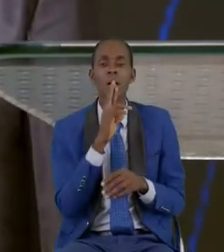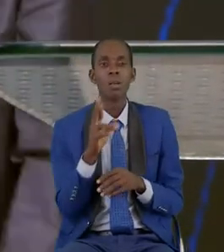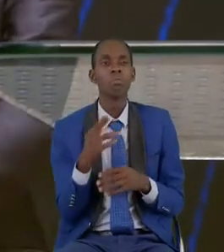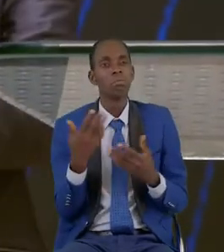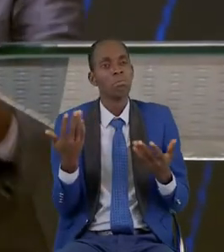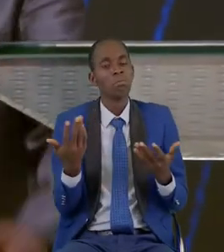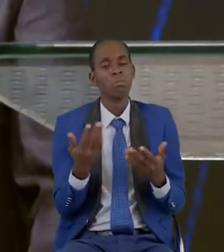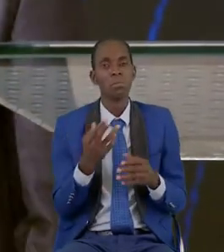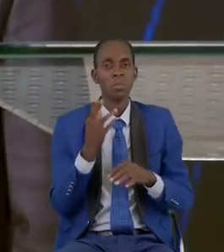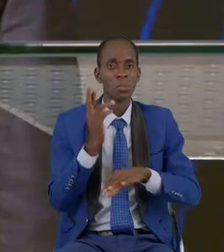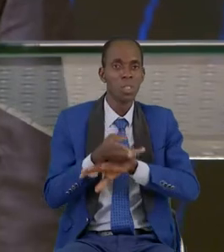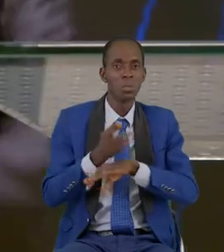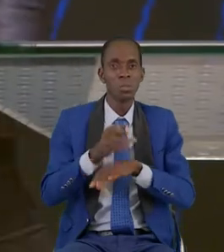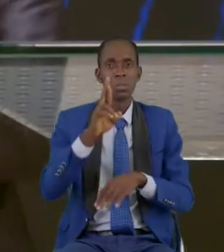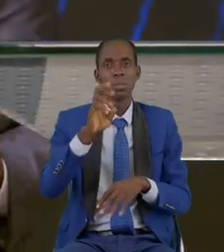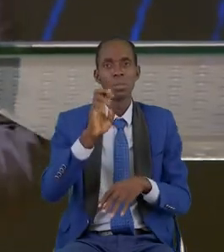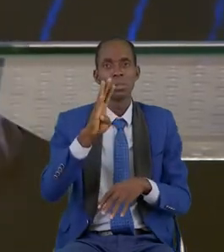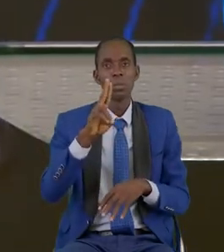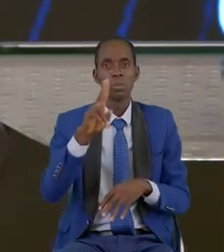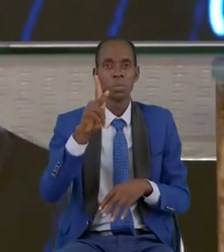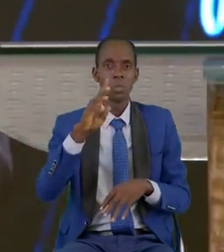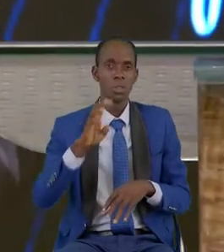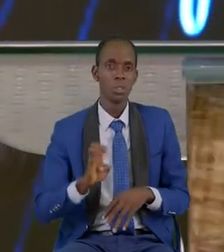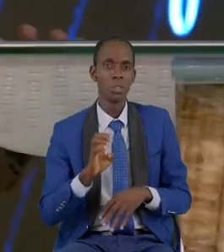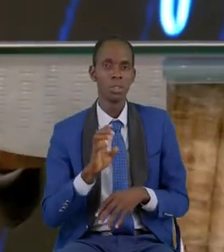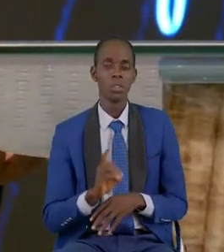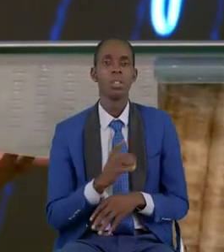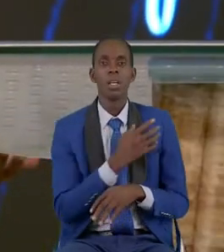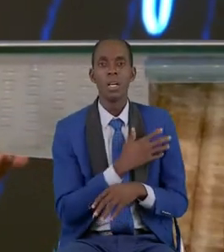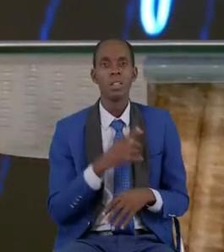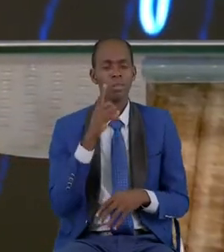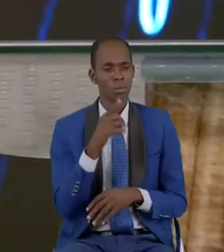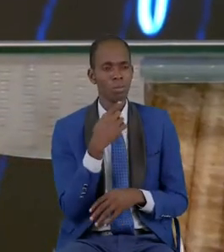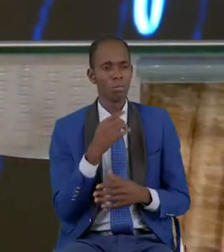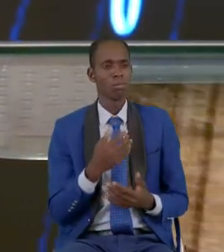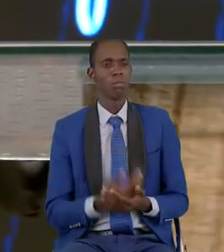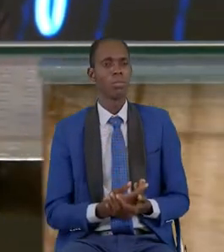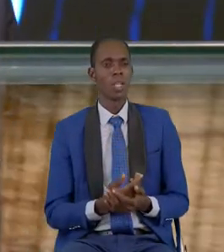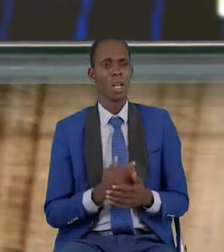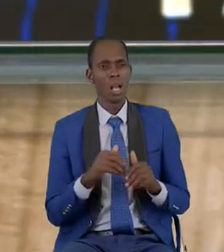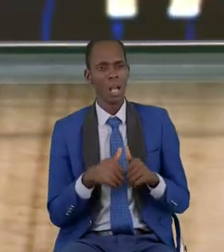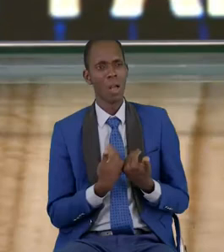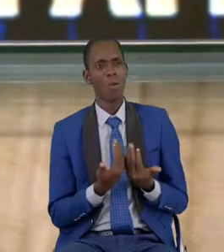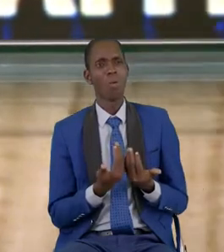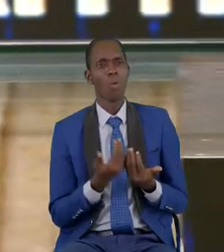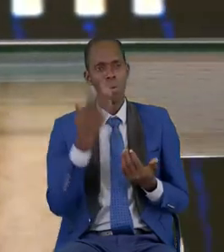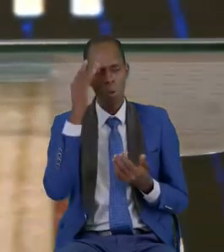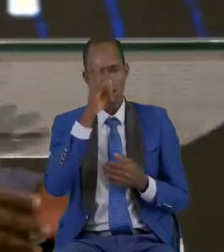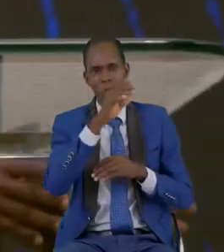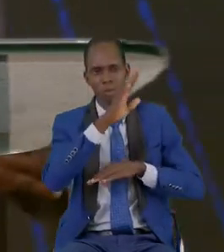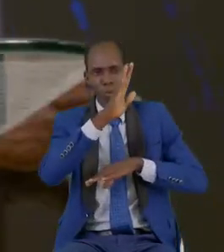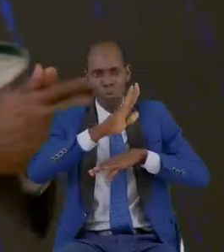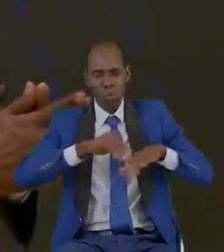directly, probably indirectly, and you then said, how could he say that? Why didn't he call me to the